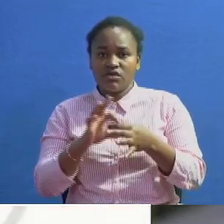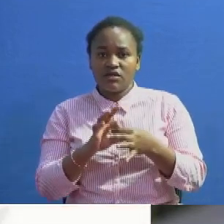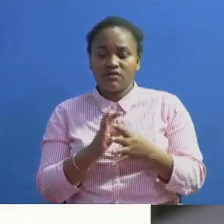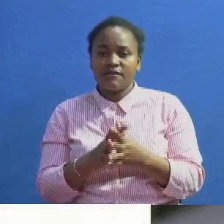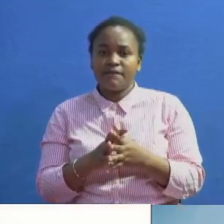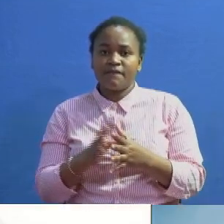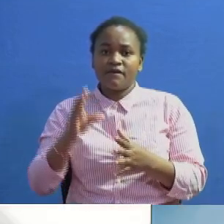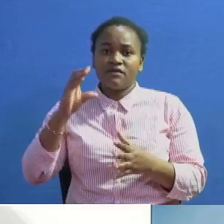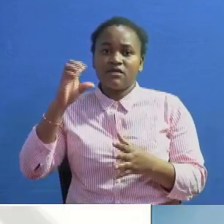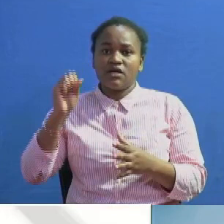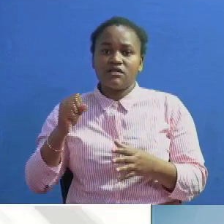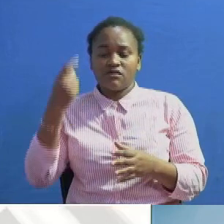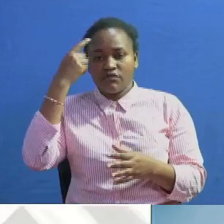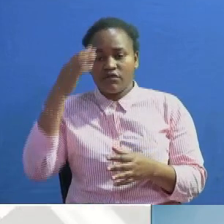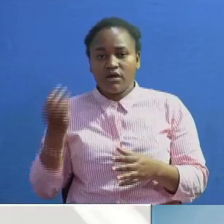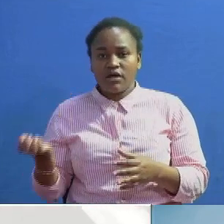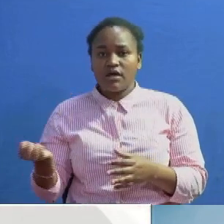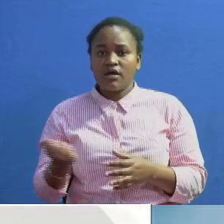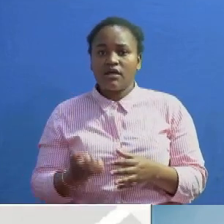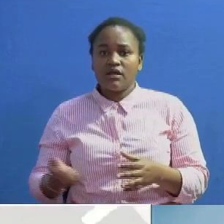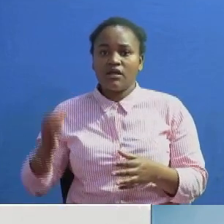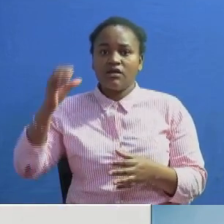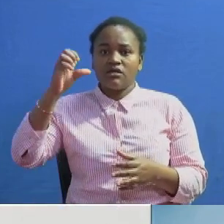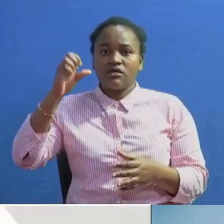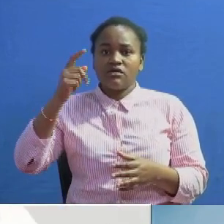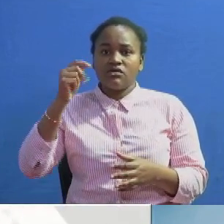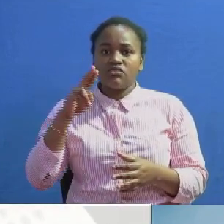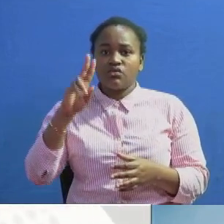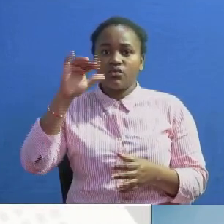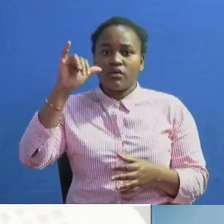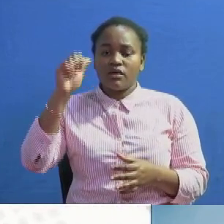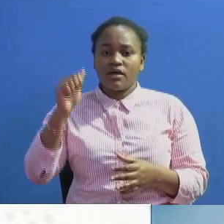Cabinet Secretary for Environment and Forestry Soipan Tuya has